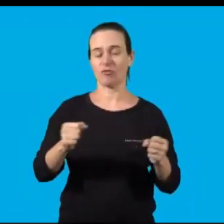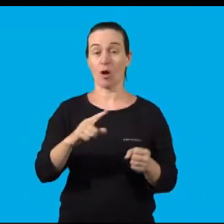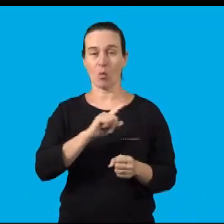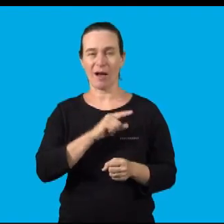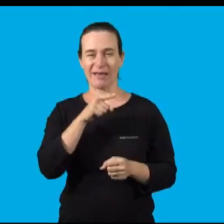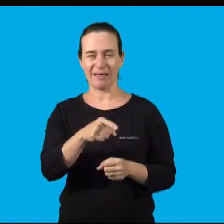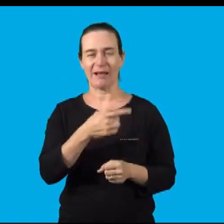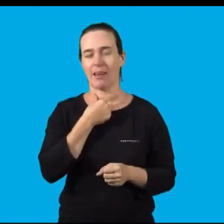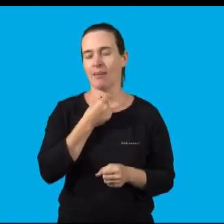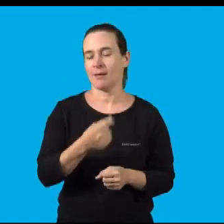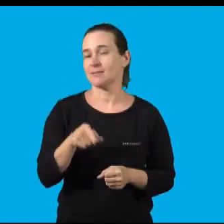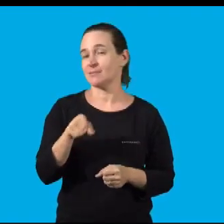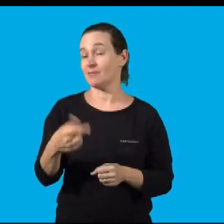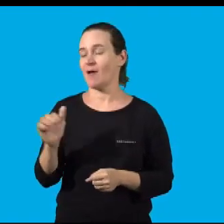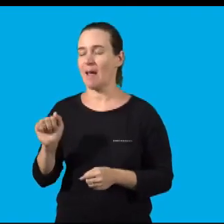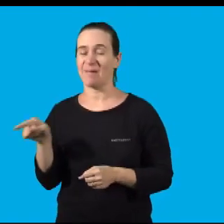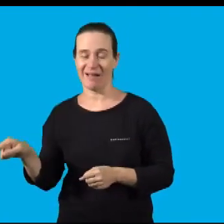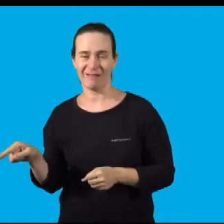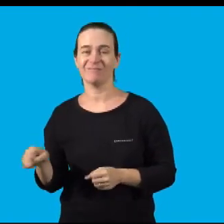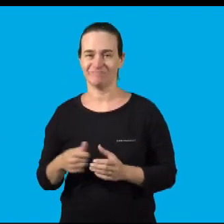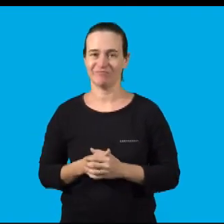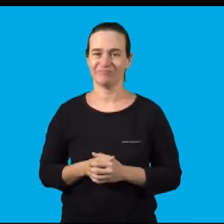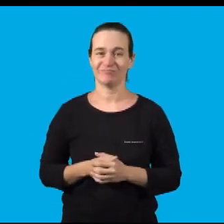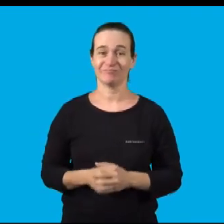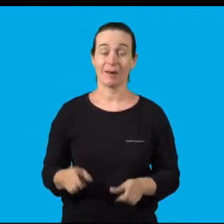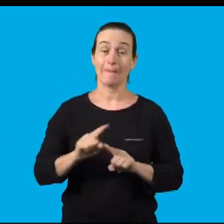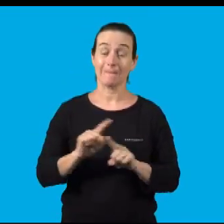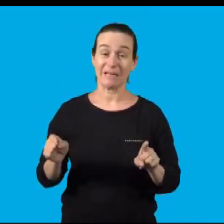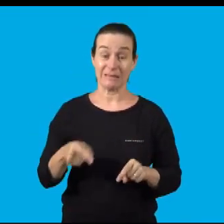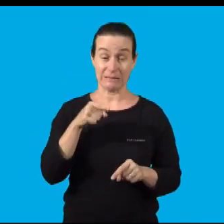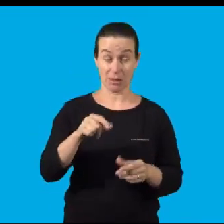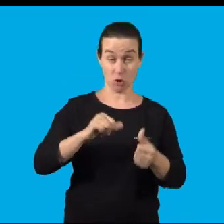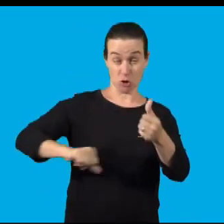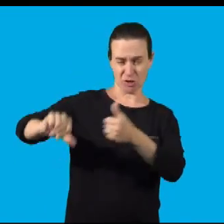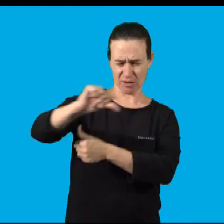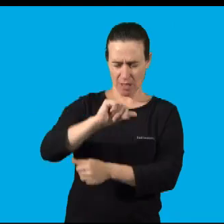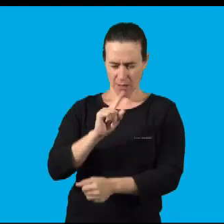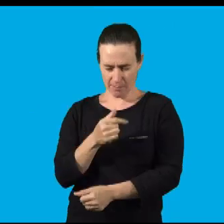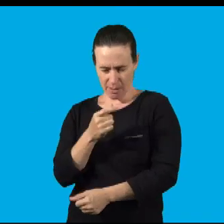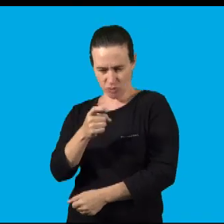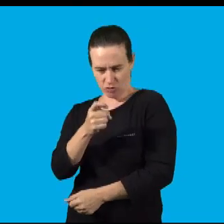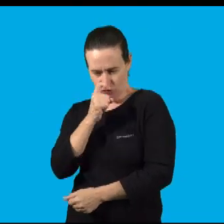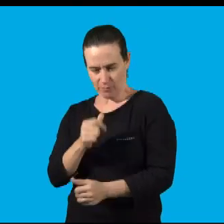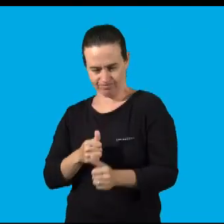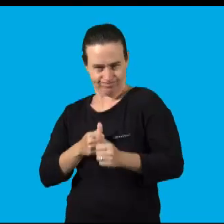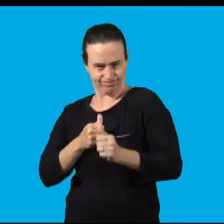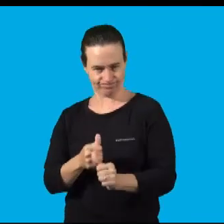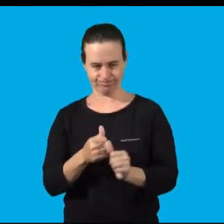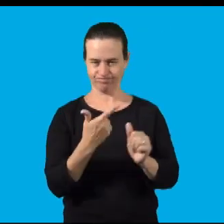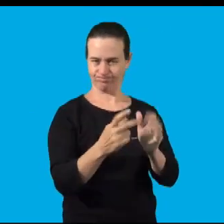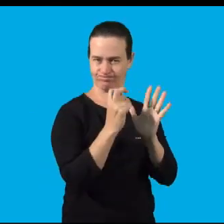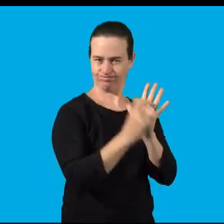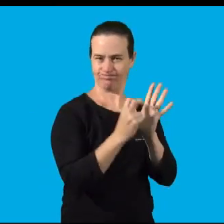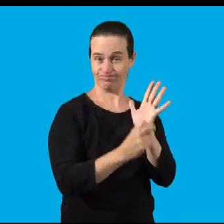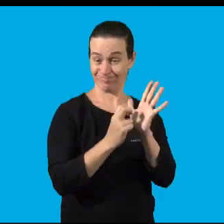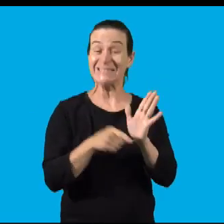for Abigail is his fatal flaw. He's a martyr. However, it is the Puritan society and its unjust law